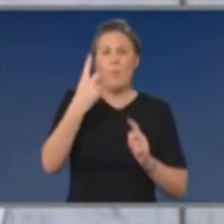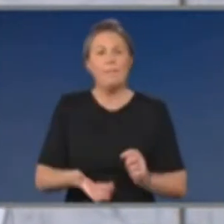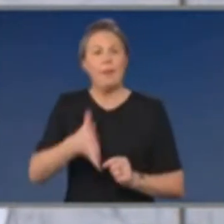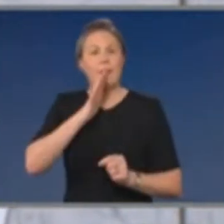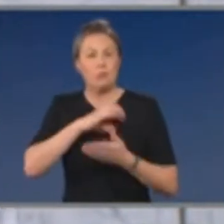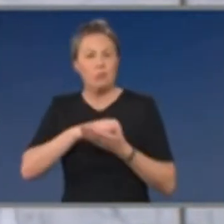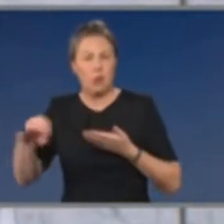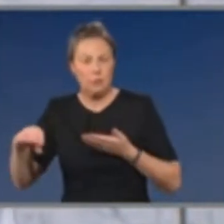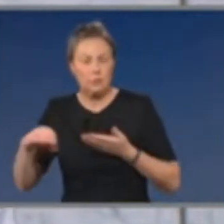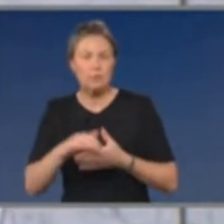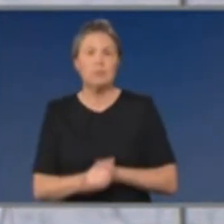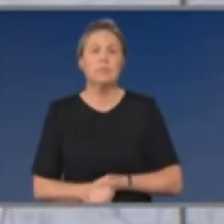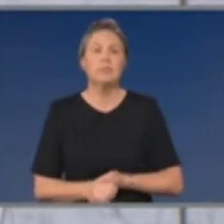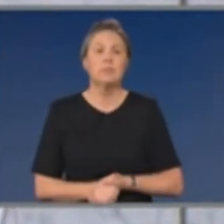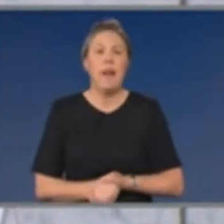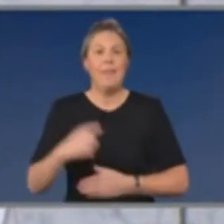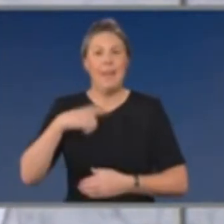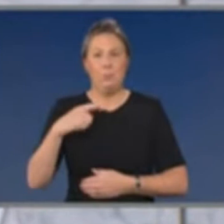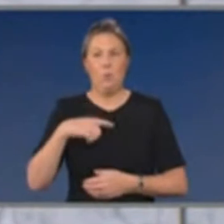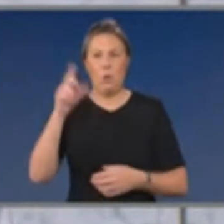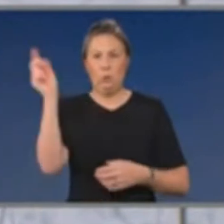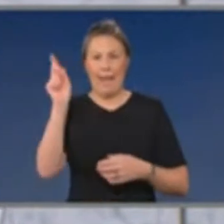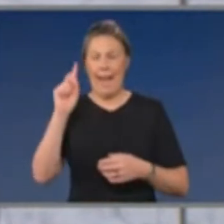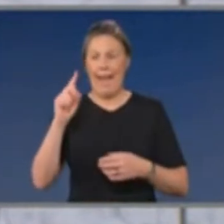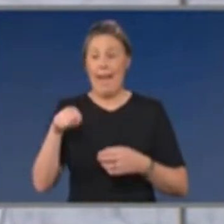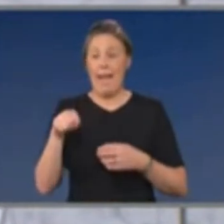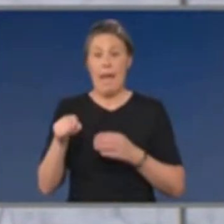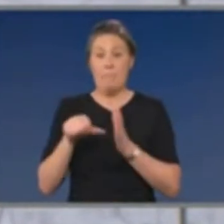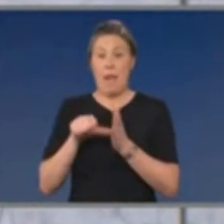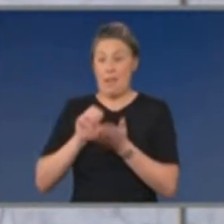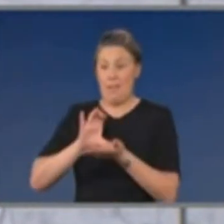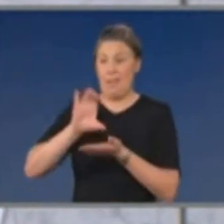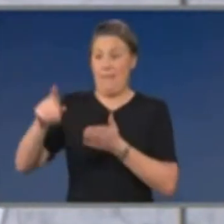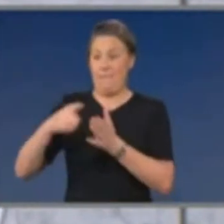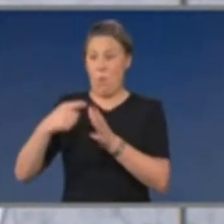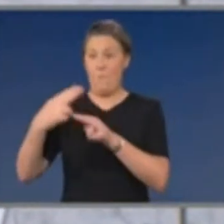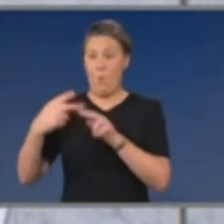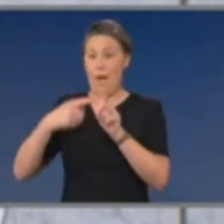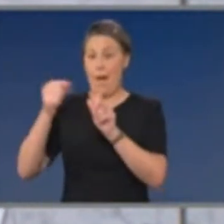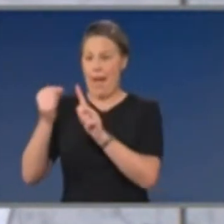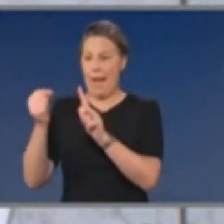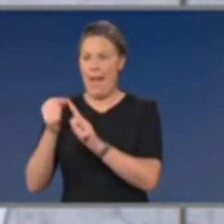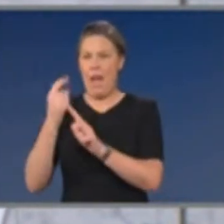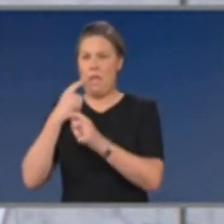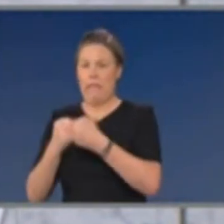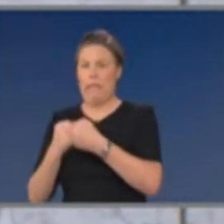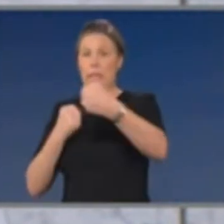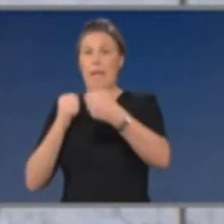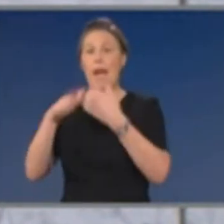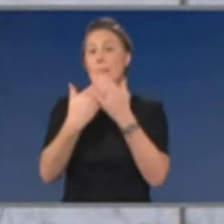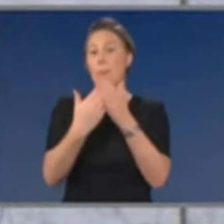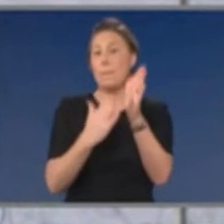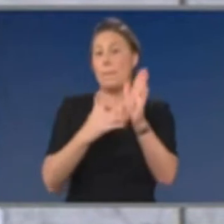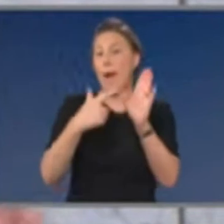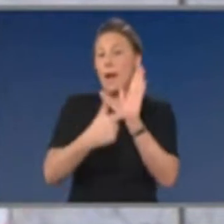and the announcement today to extend the wage subsidy will ensure that up to 180,000 are kept in